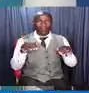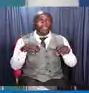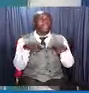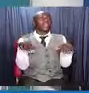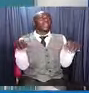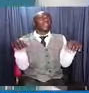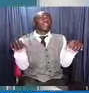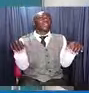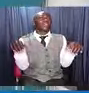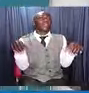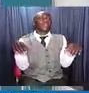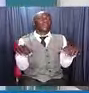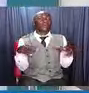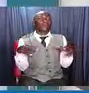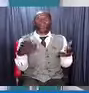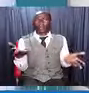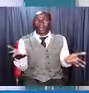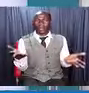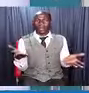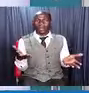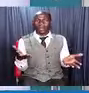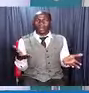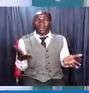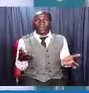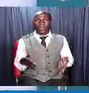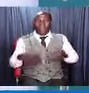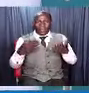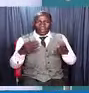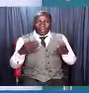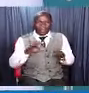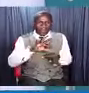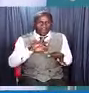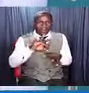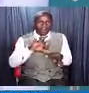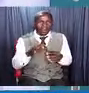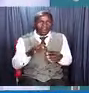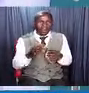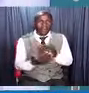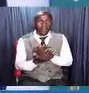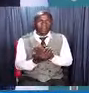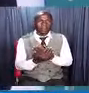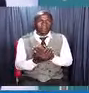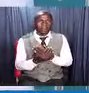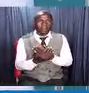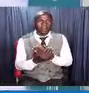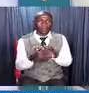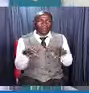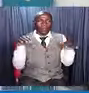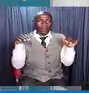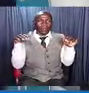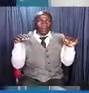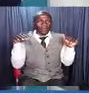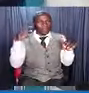and cultivate and they are still around. Anga umepewa chai ya asubuhi. At least you've been given tea in the morning. Wanakungoja